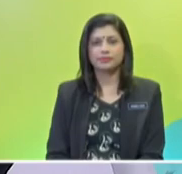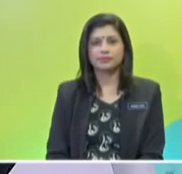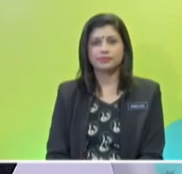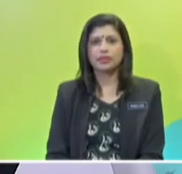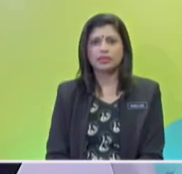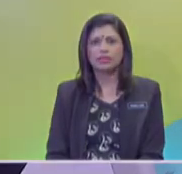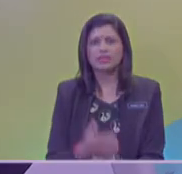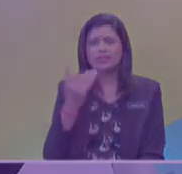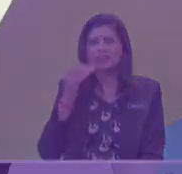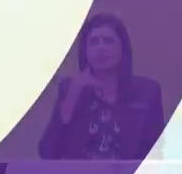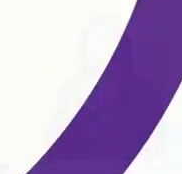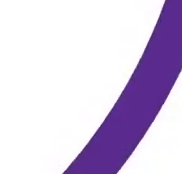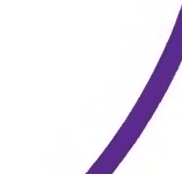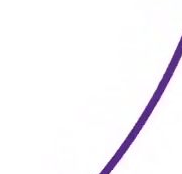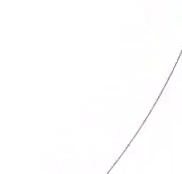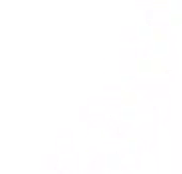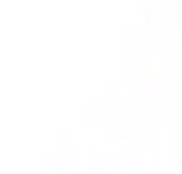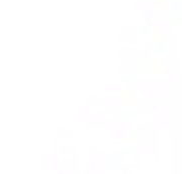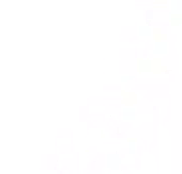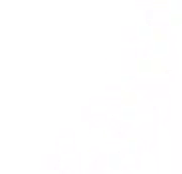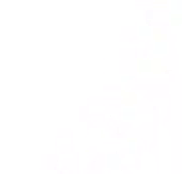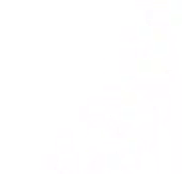Why is it slowing down?